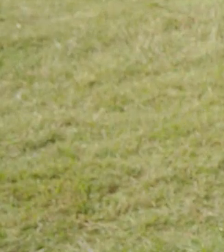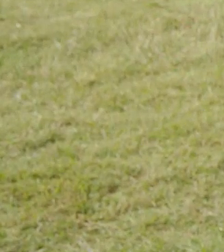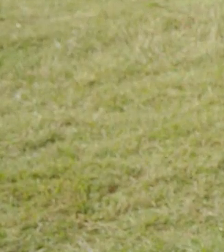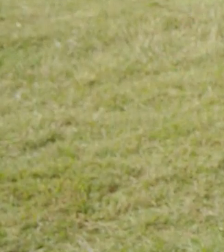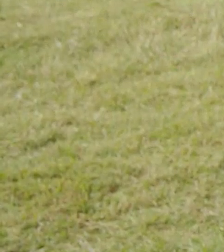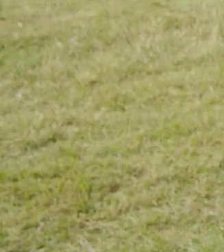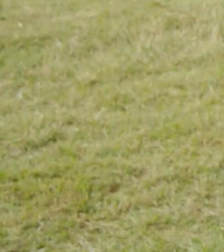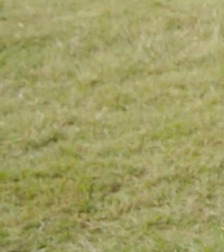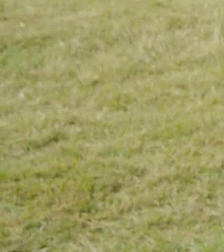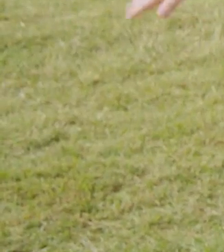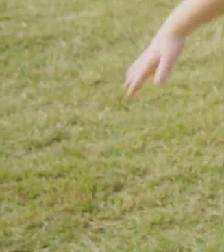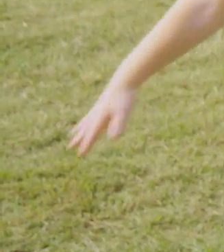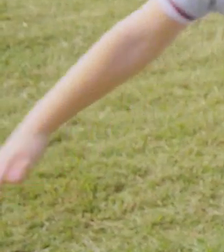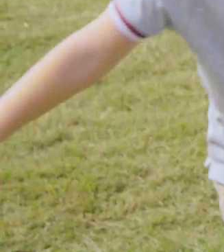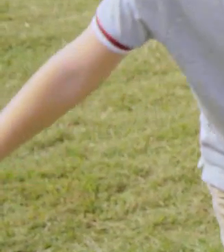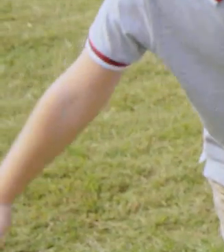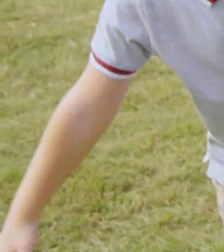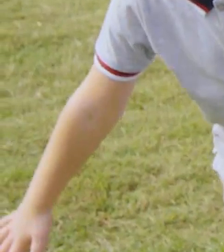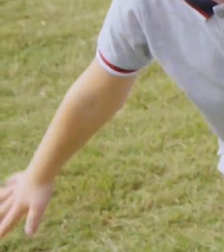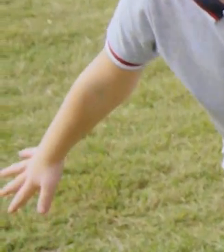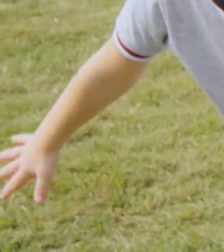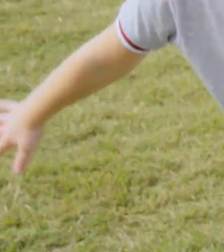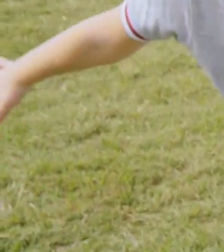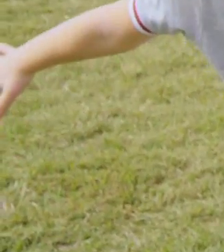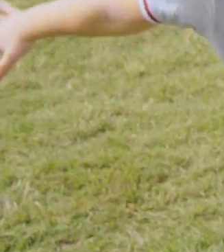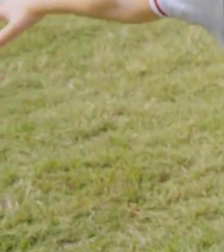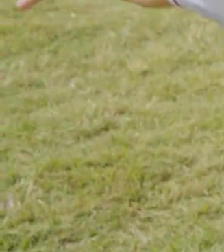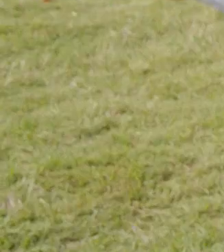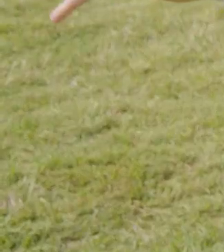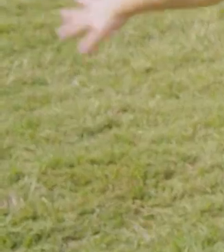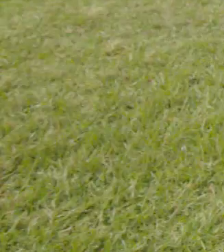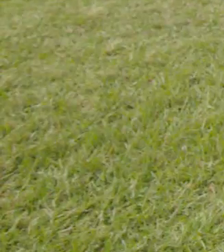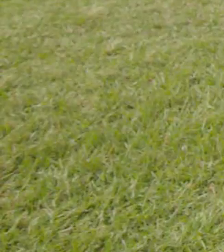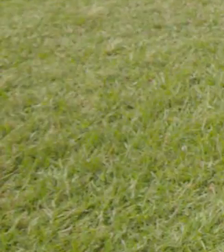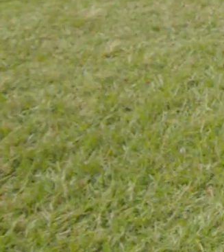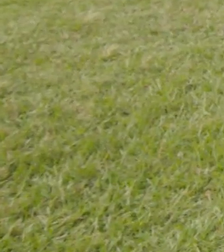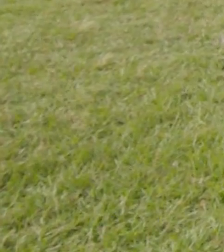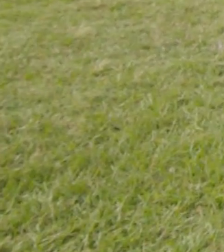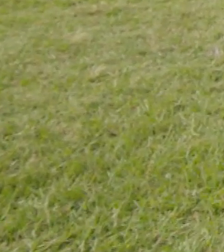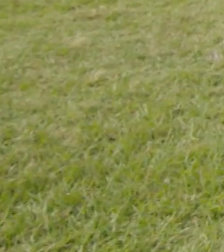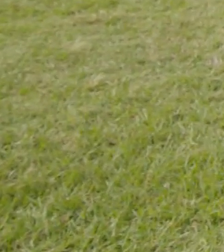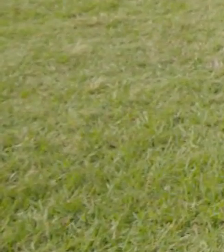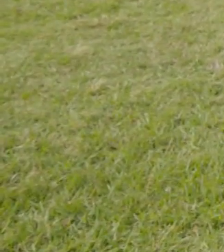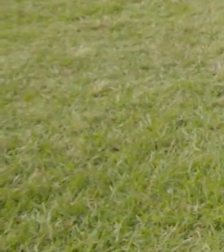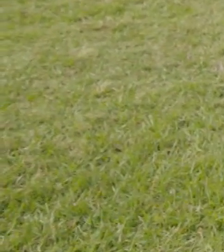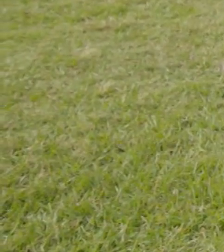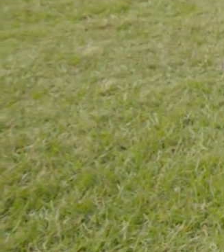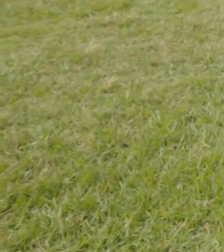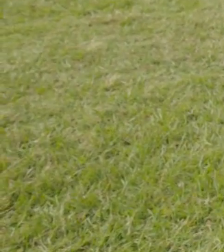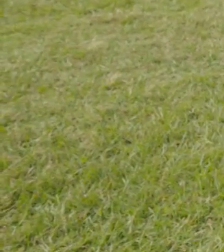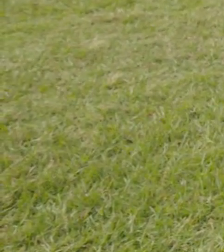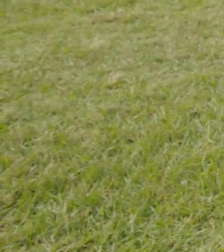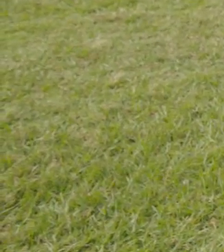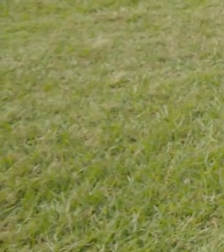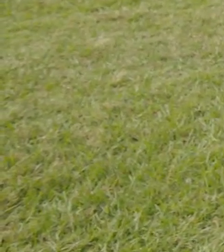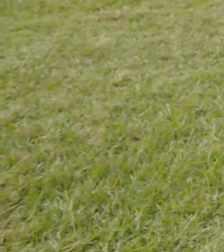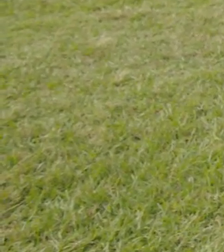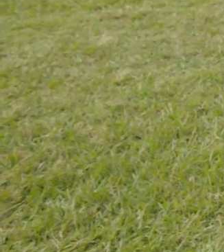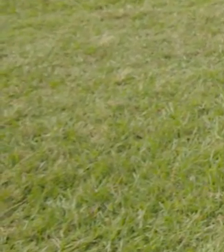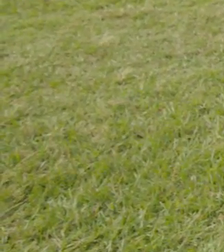Let's hop down on our back, stick our feet in the air. Wiggle, wiggle, wiggle, wiggle. Ah! Nice